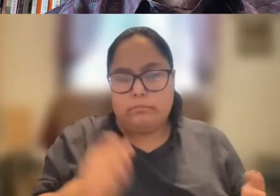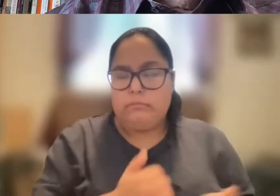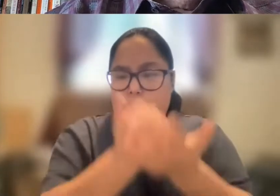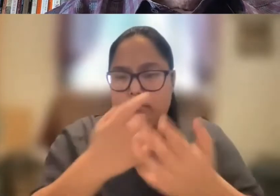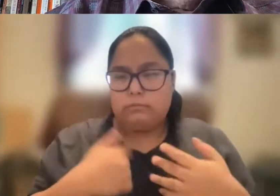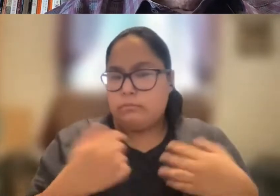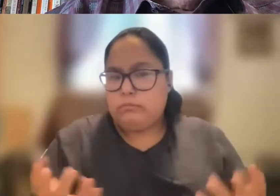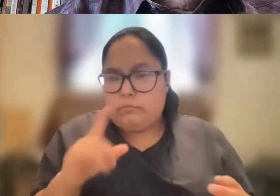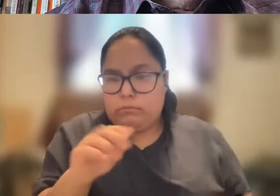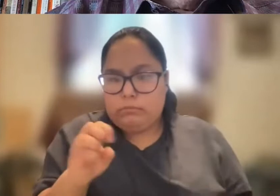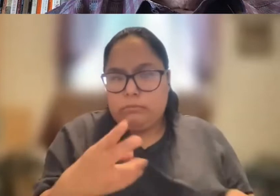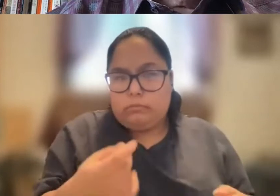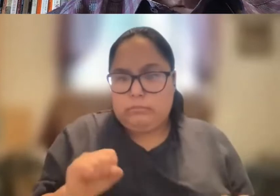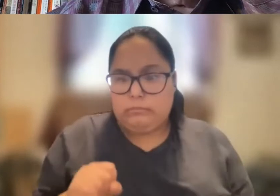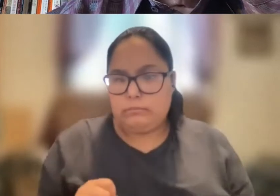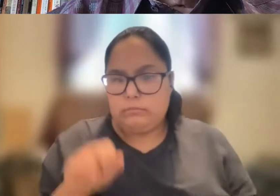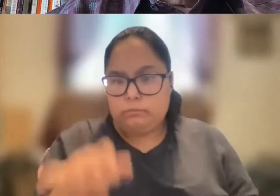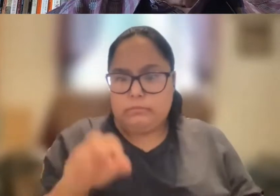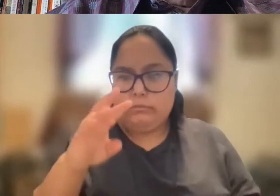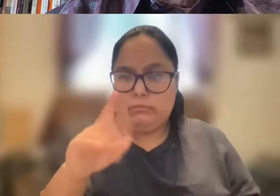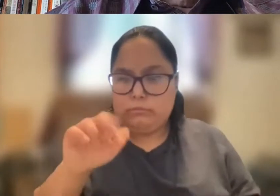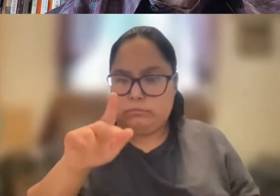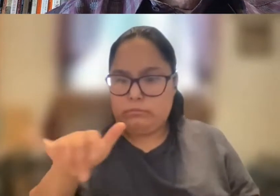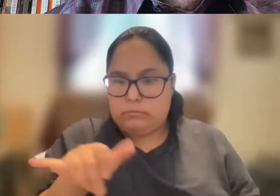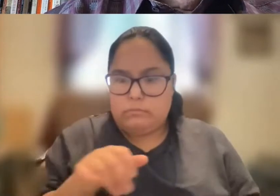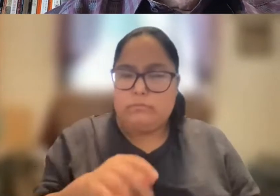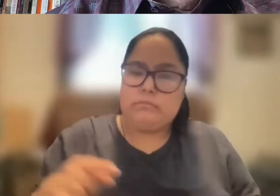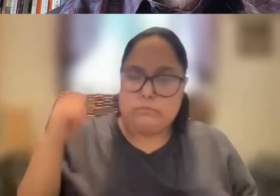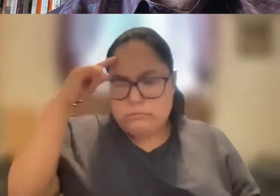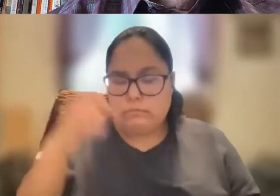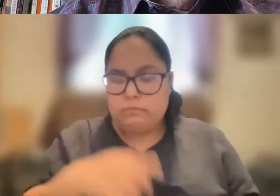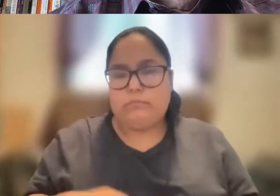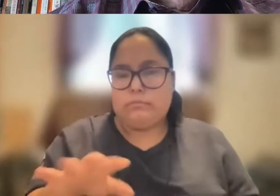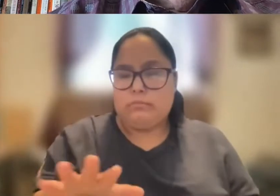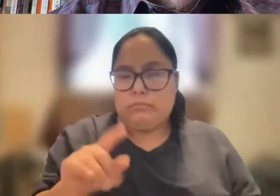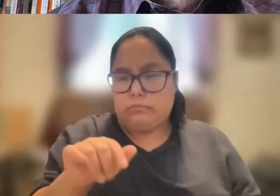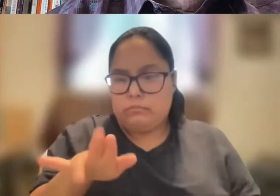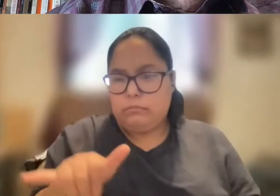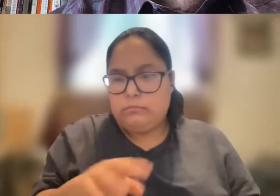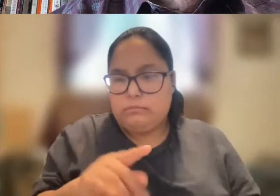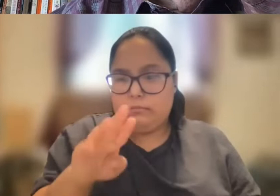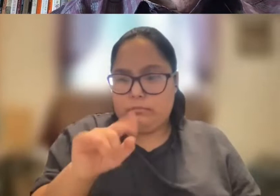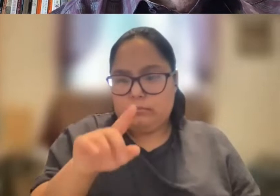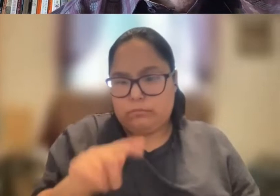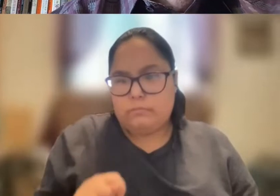this? And the first person that came to my mind was Murray Billett. So I told Murray what was going on, and I